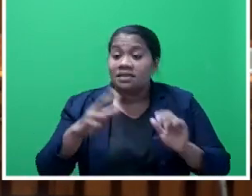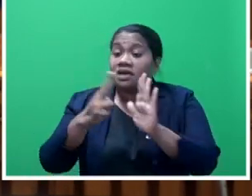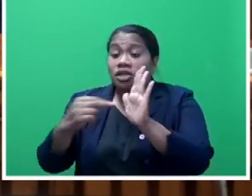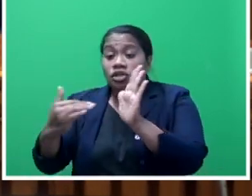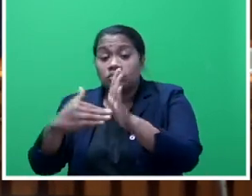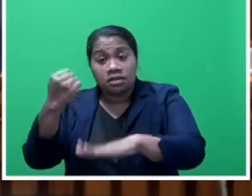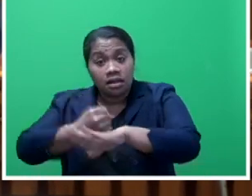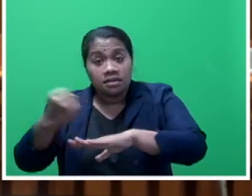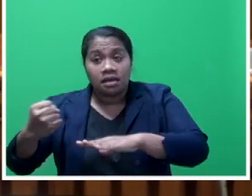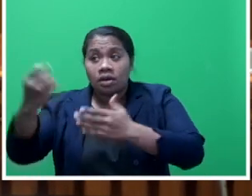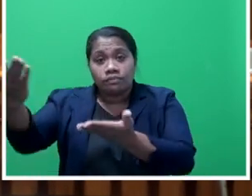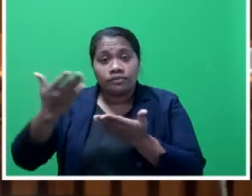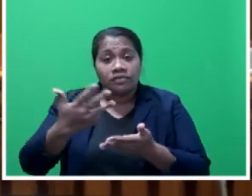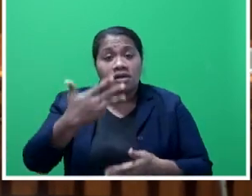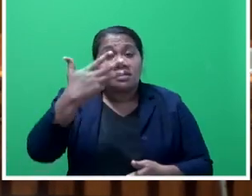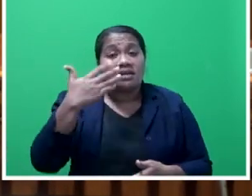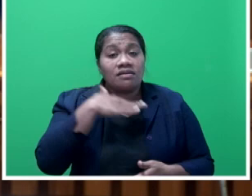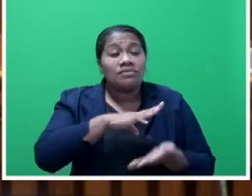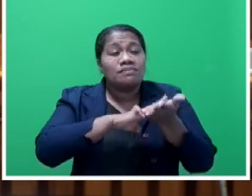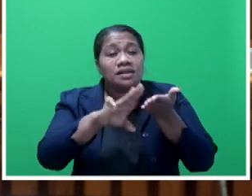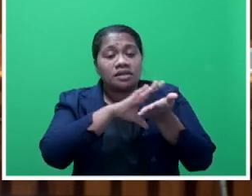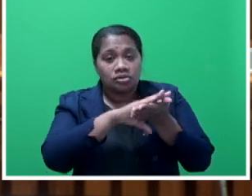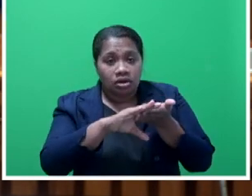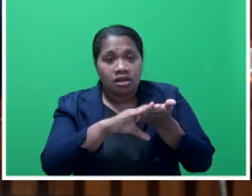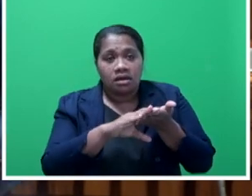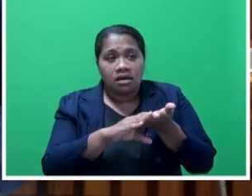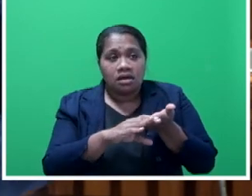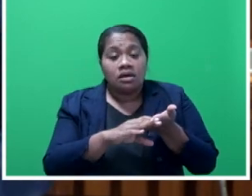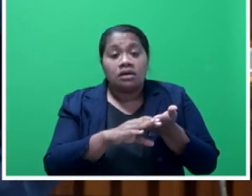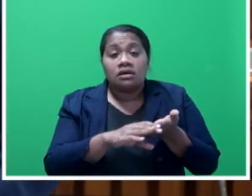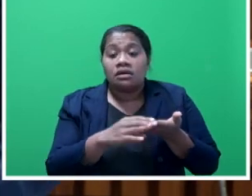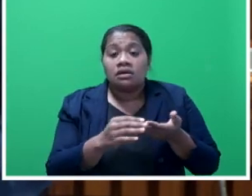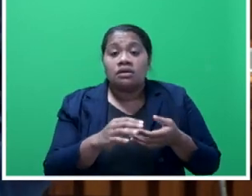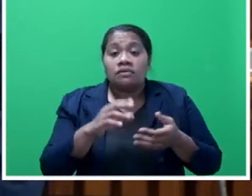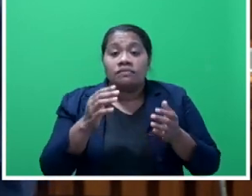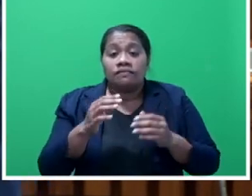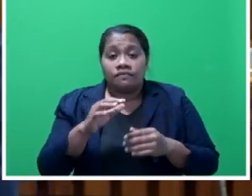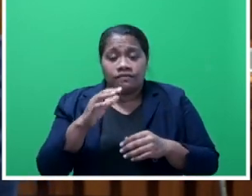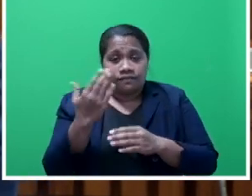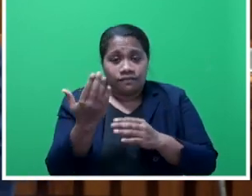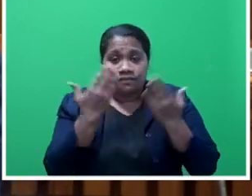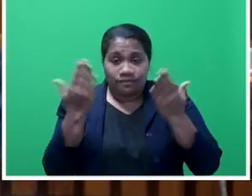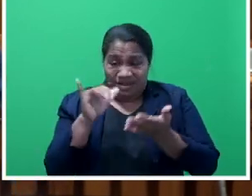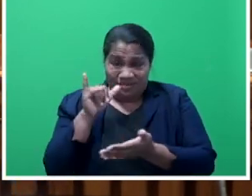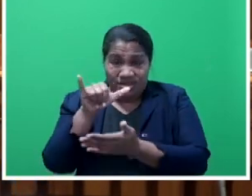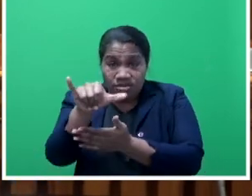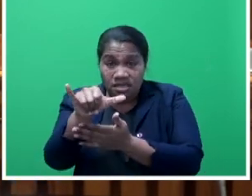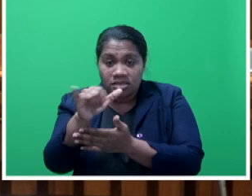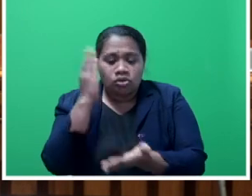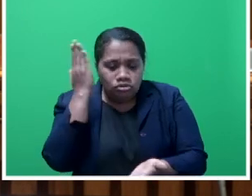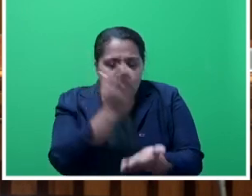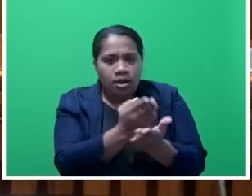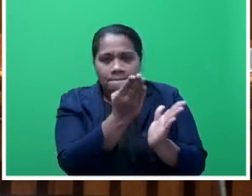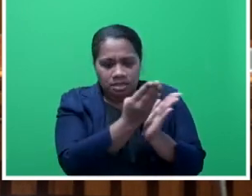gave $900 million to Air New Zealand from direct budget support. Direct